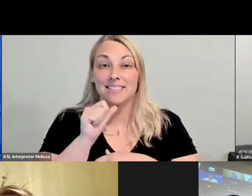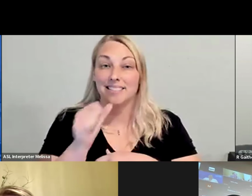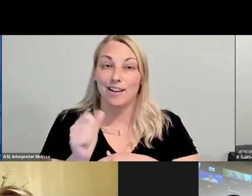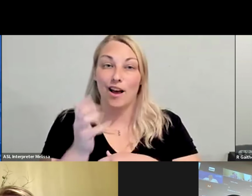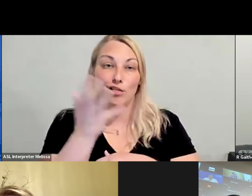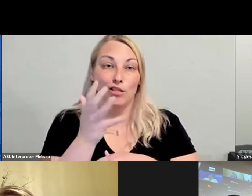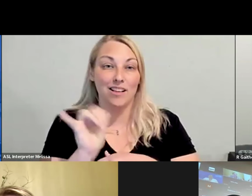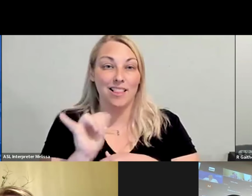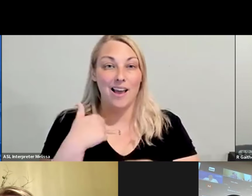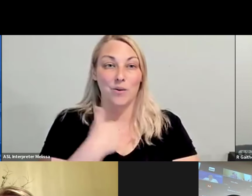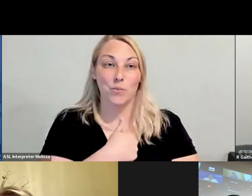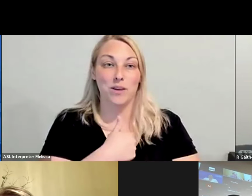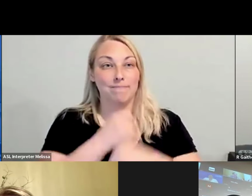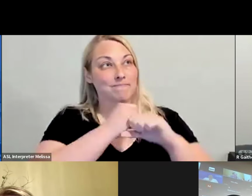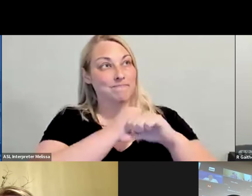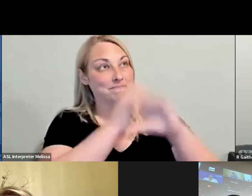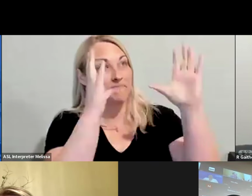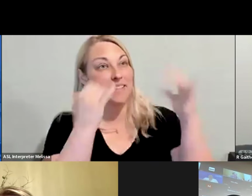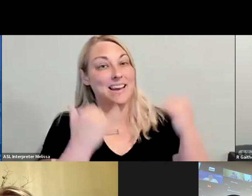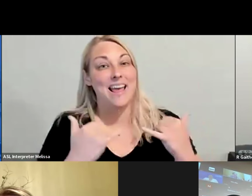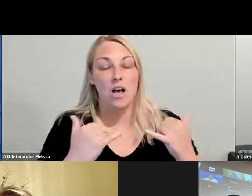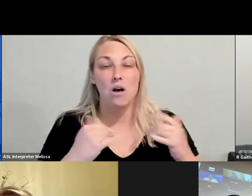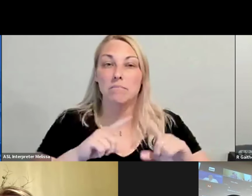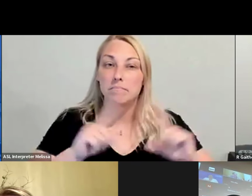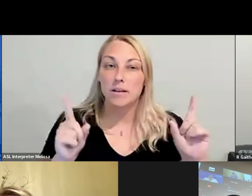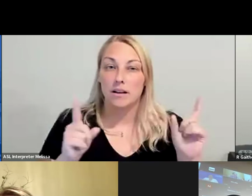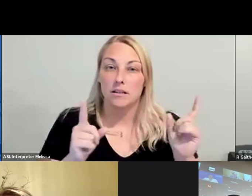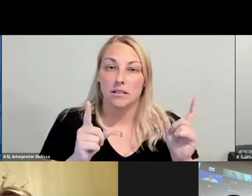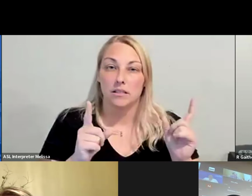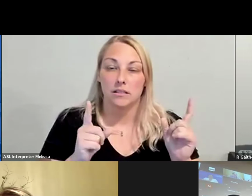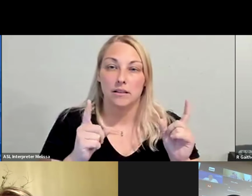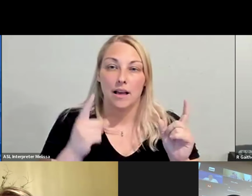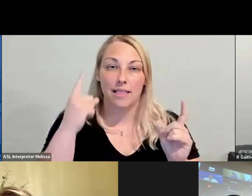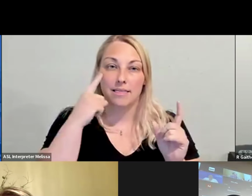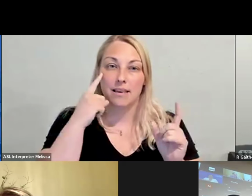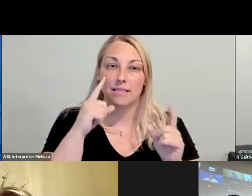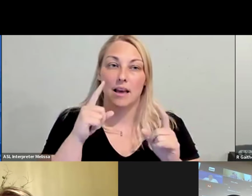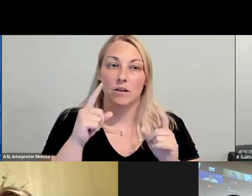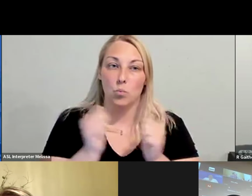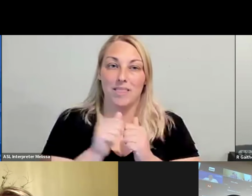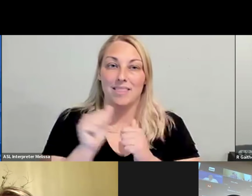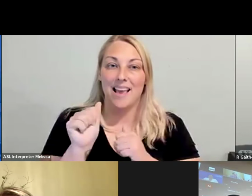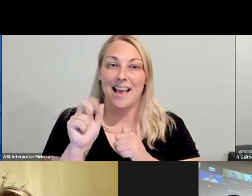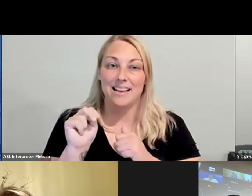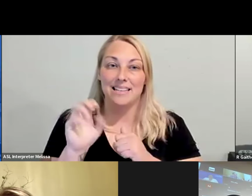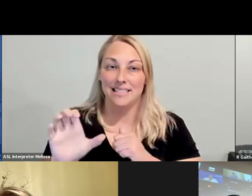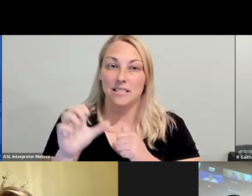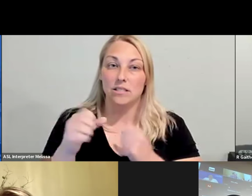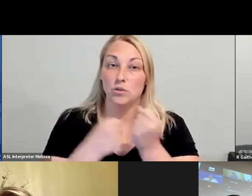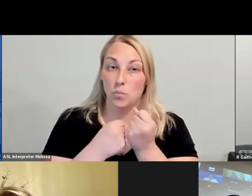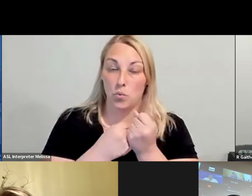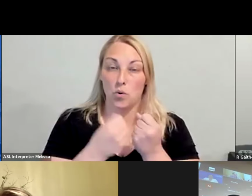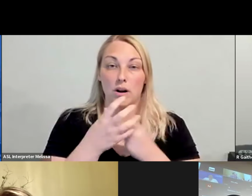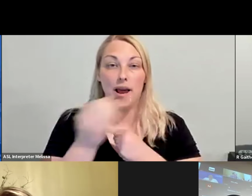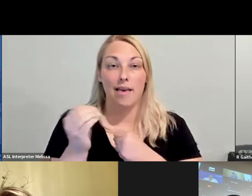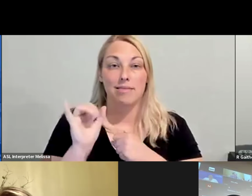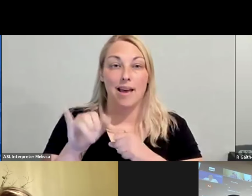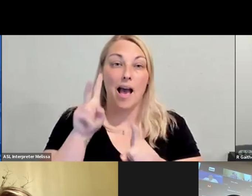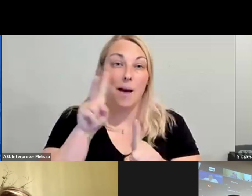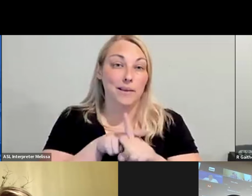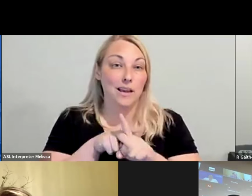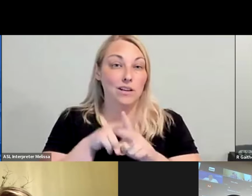look the way we want it to look now, but I think that, with the ANC support and with getting the application